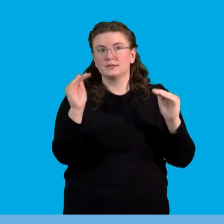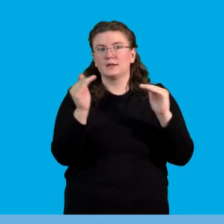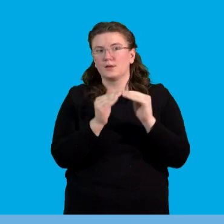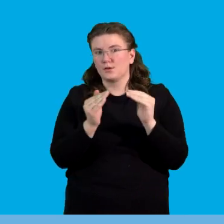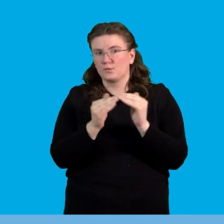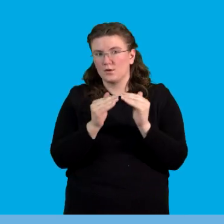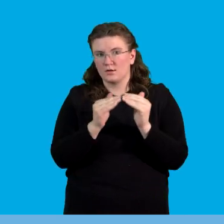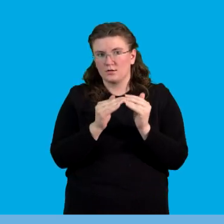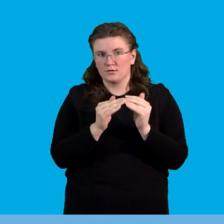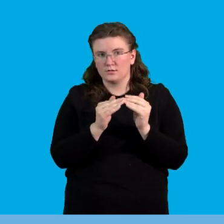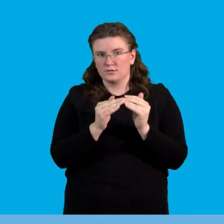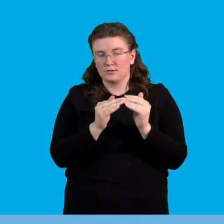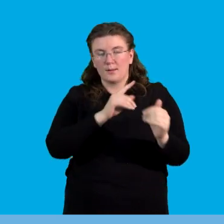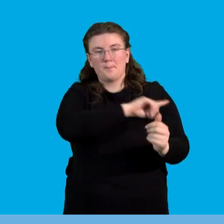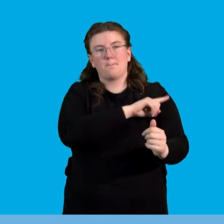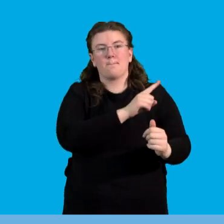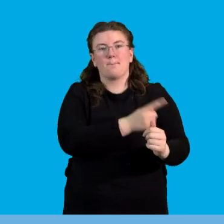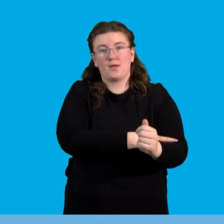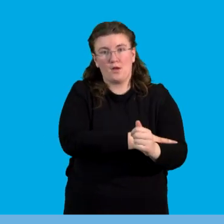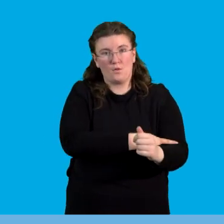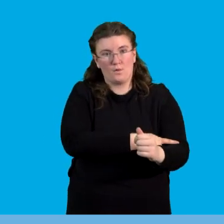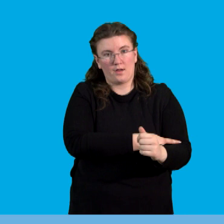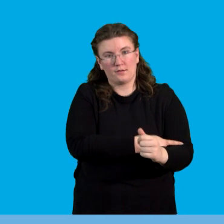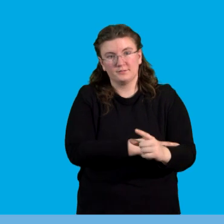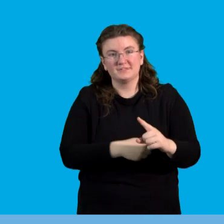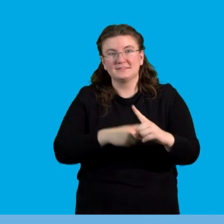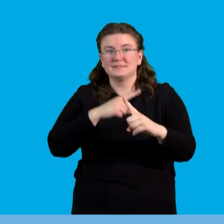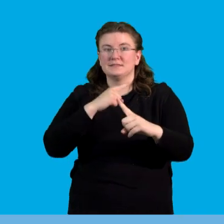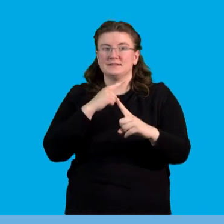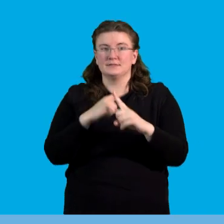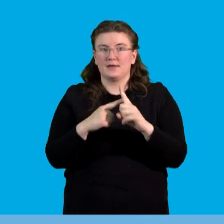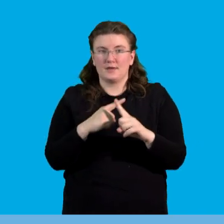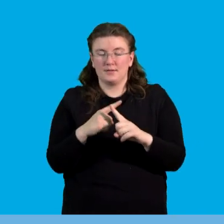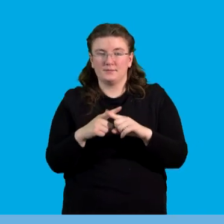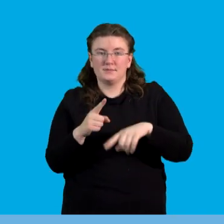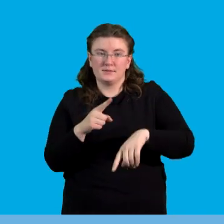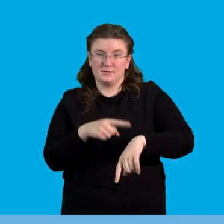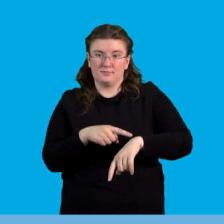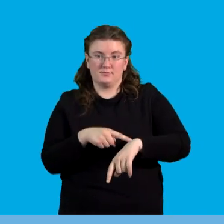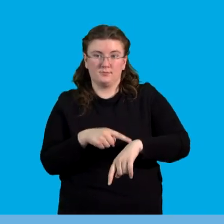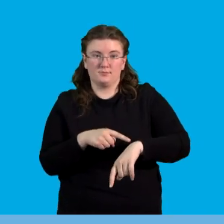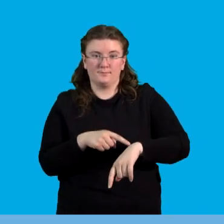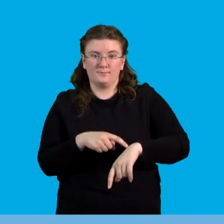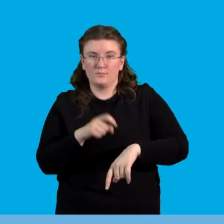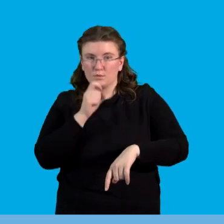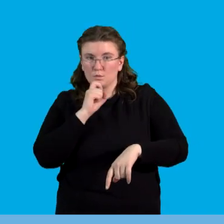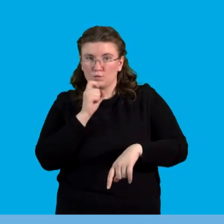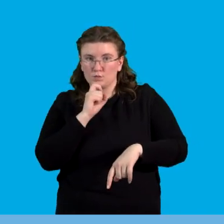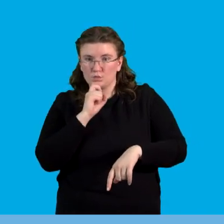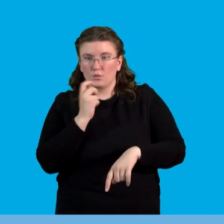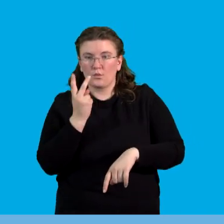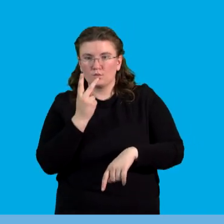is going to be equals to the power rating multiplied by the time in which the appliance was in